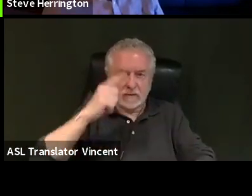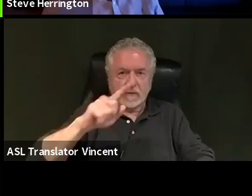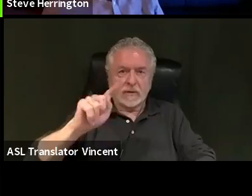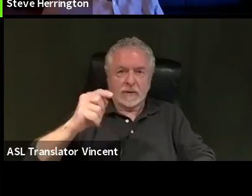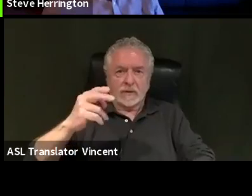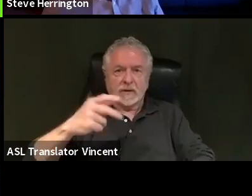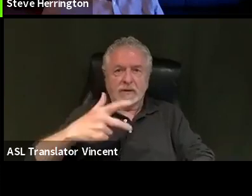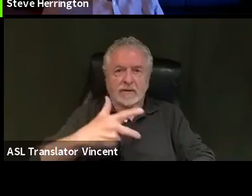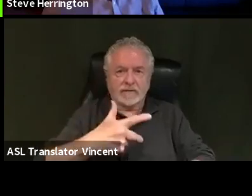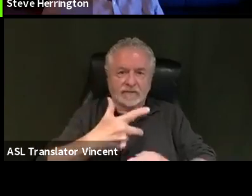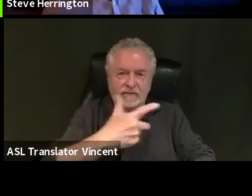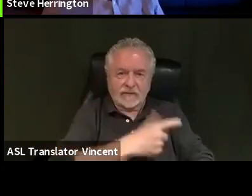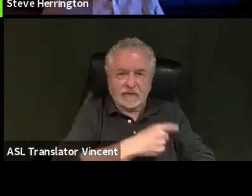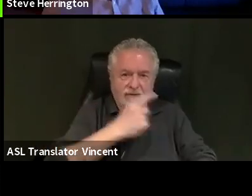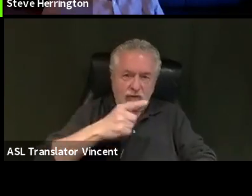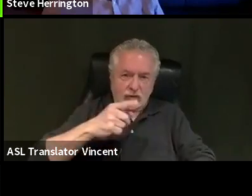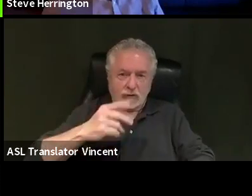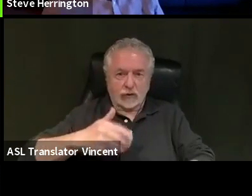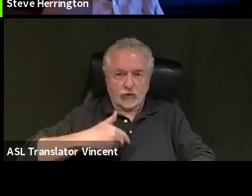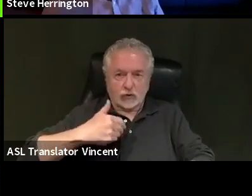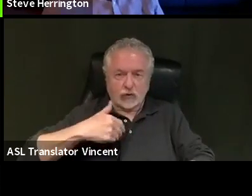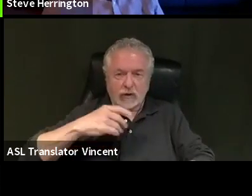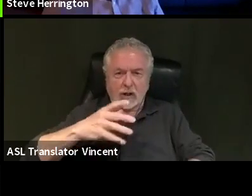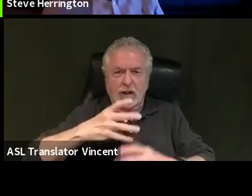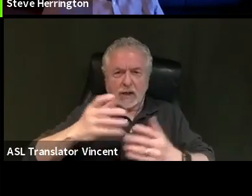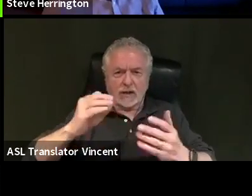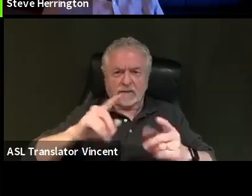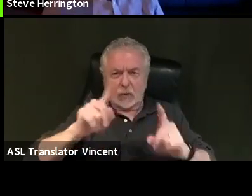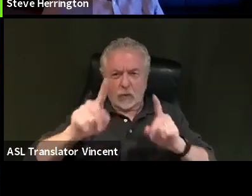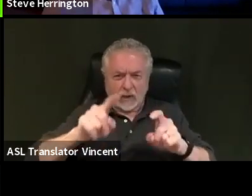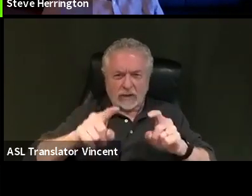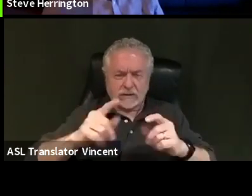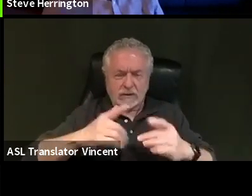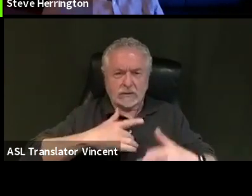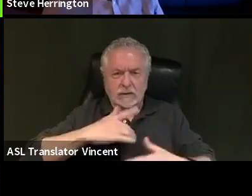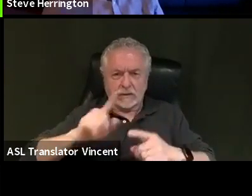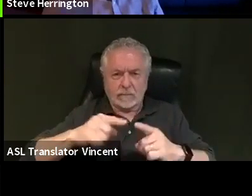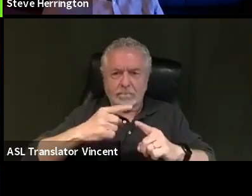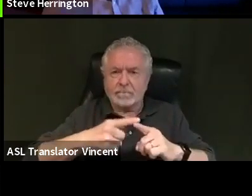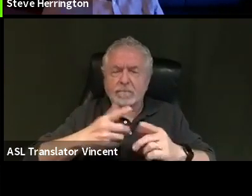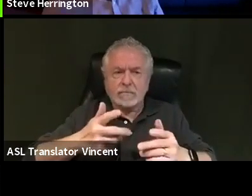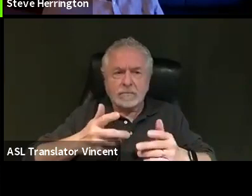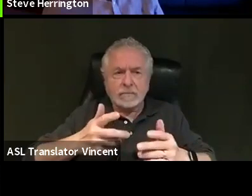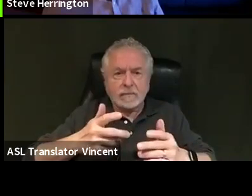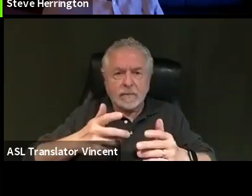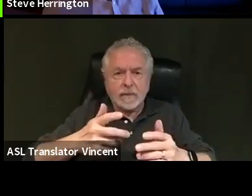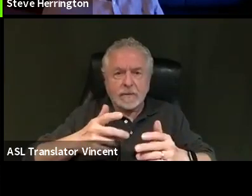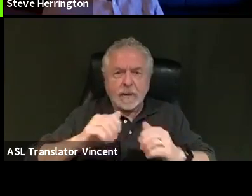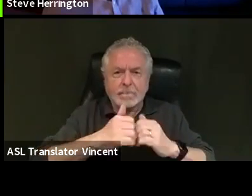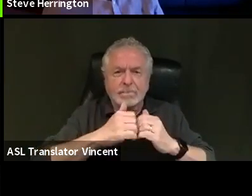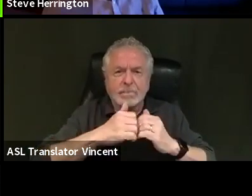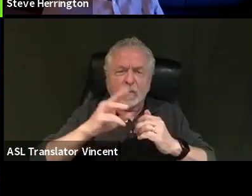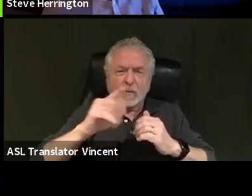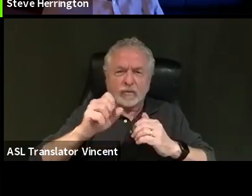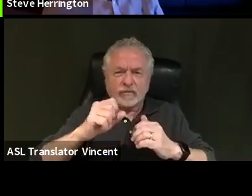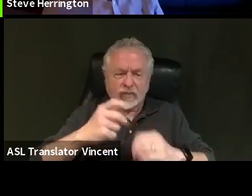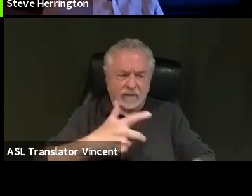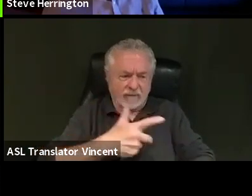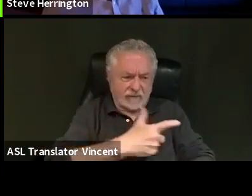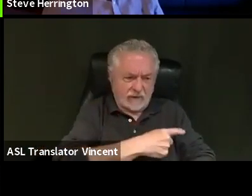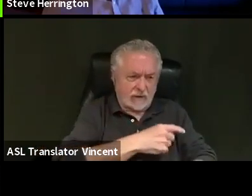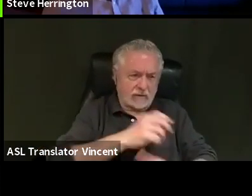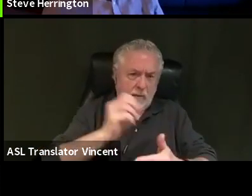the vaccine for youth. There are a lot of questions and concerns about How was the